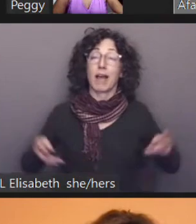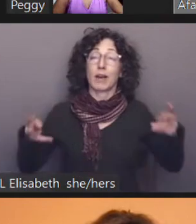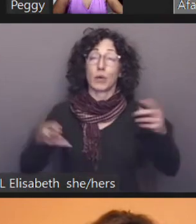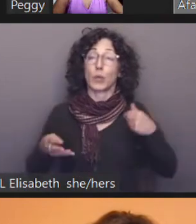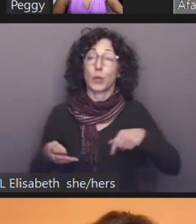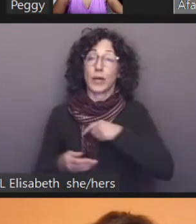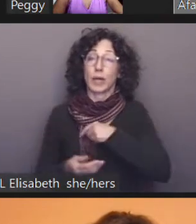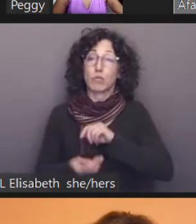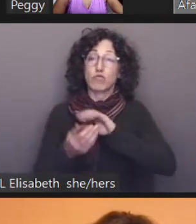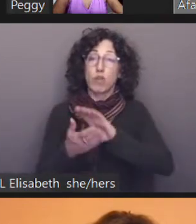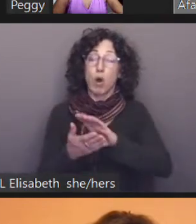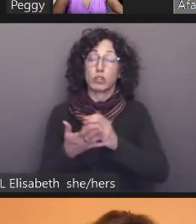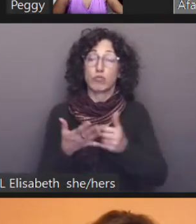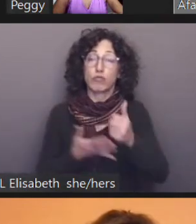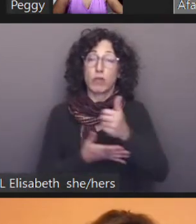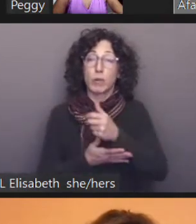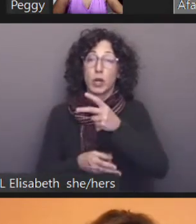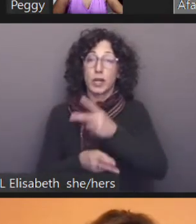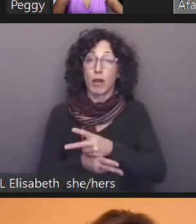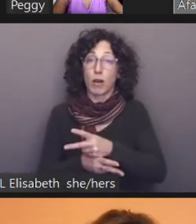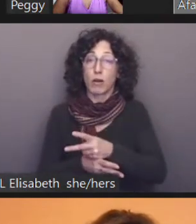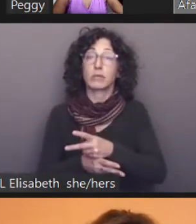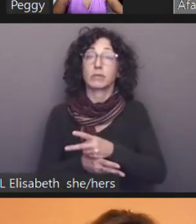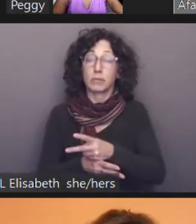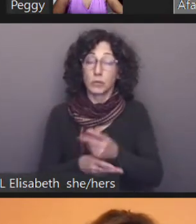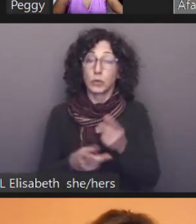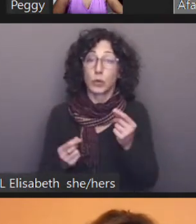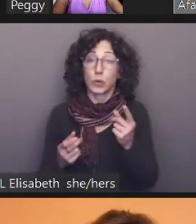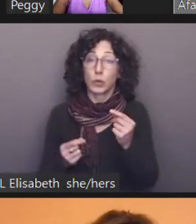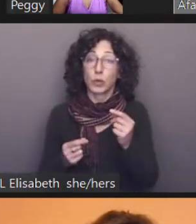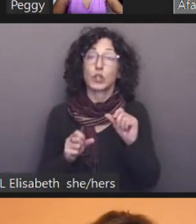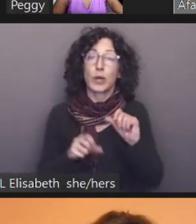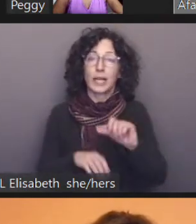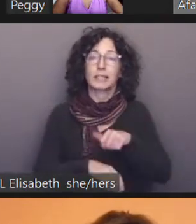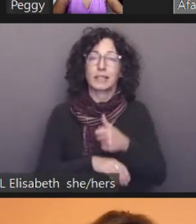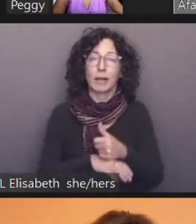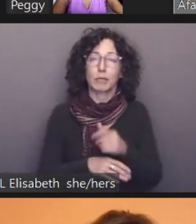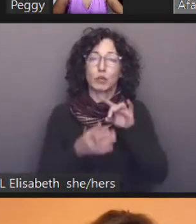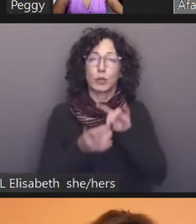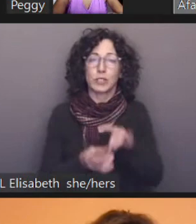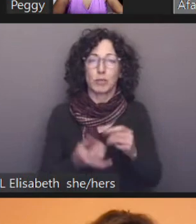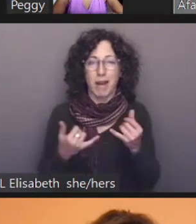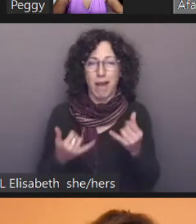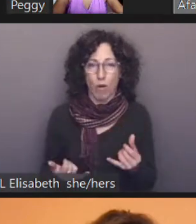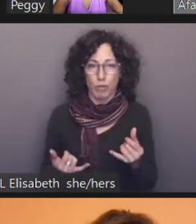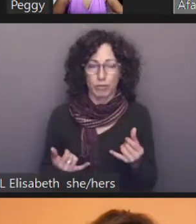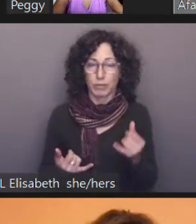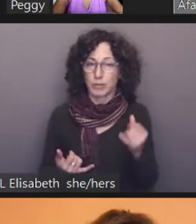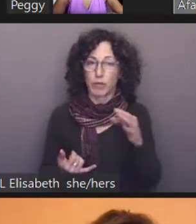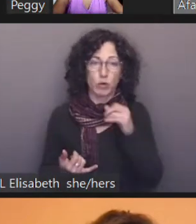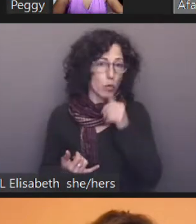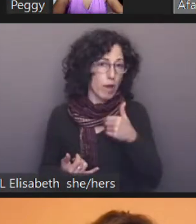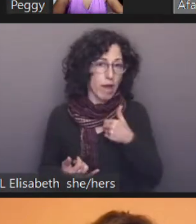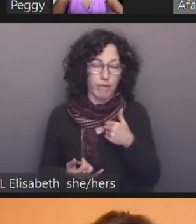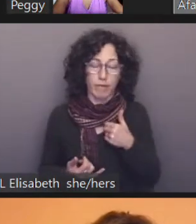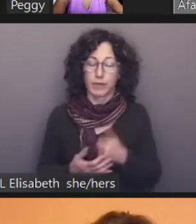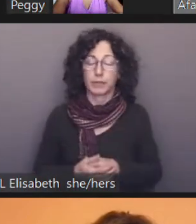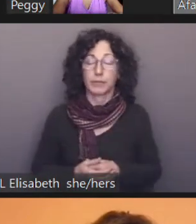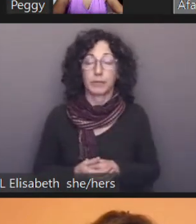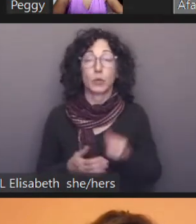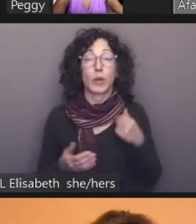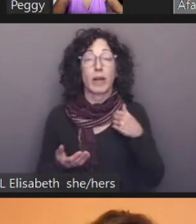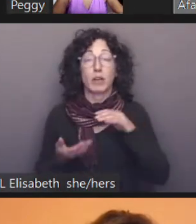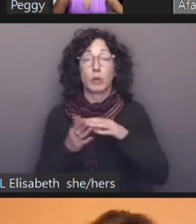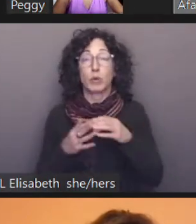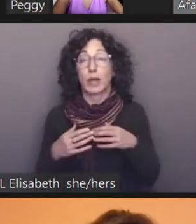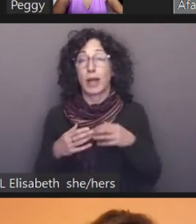don't have established relationships, you can establish a relationship now. We have the Community Health Network